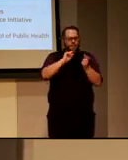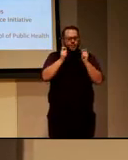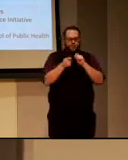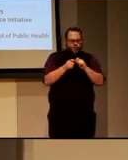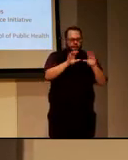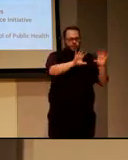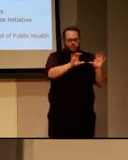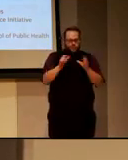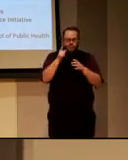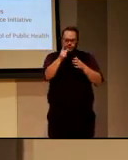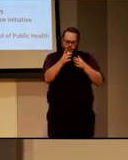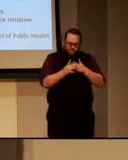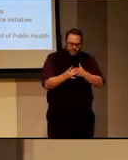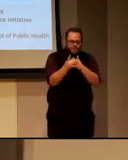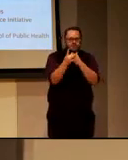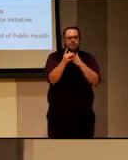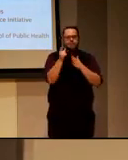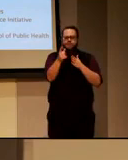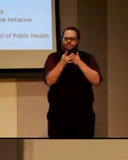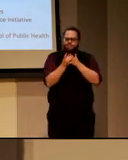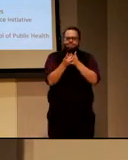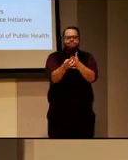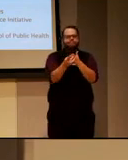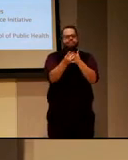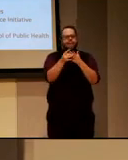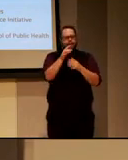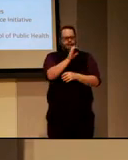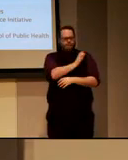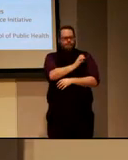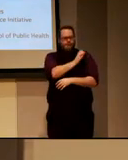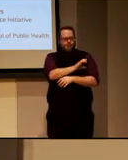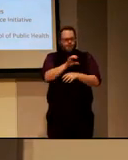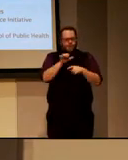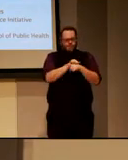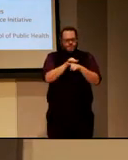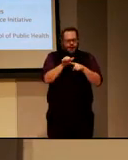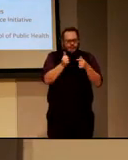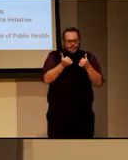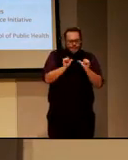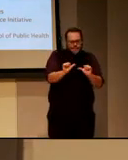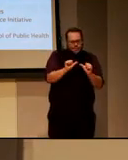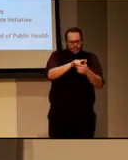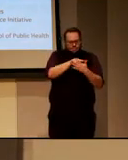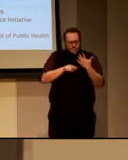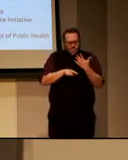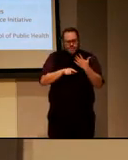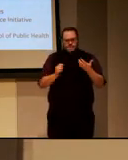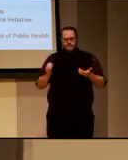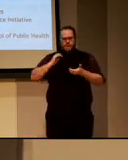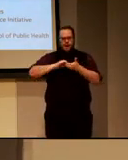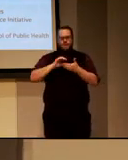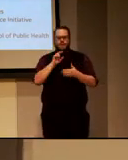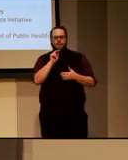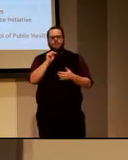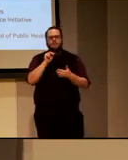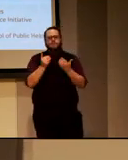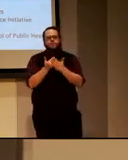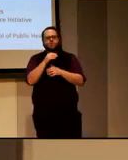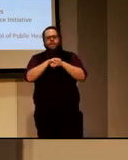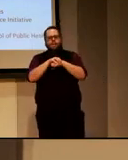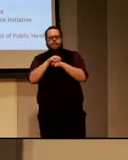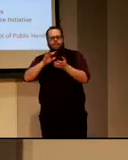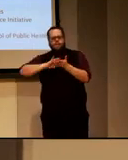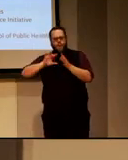Salas spearheads the Climate Crisis in Clinical Practice Initiative in partnership with the New England Journal of Medicine Group. She has